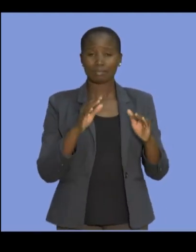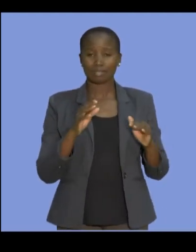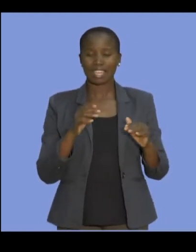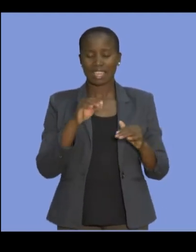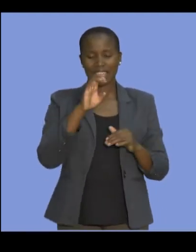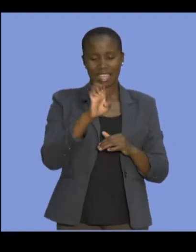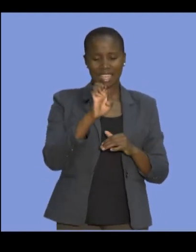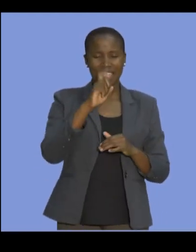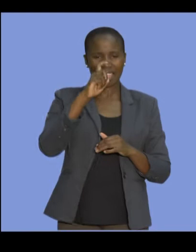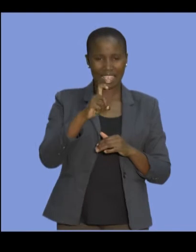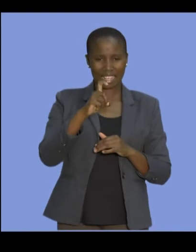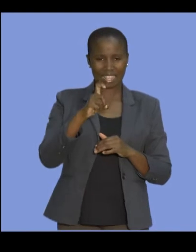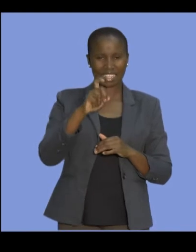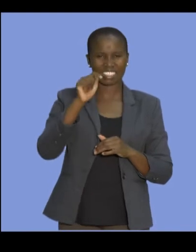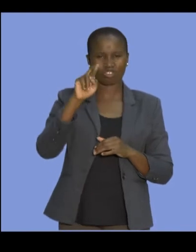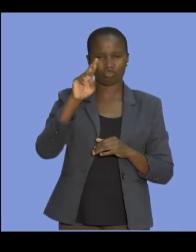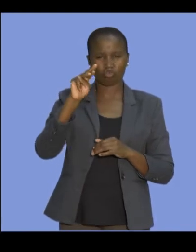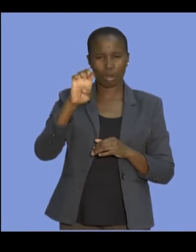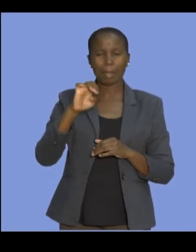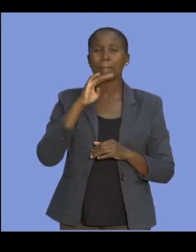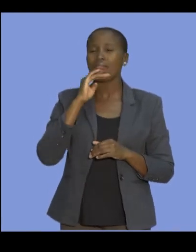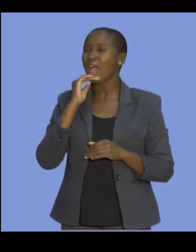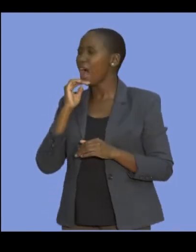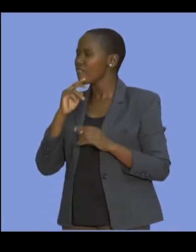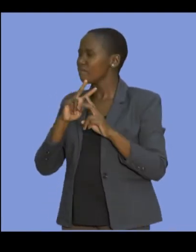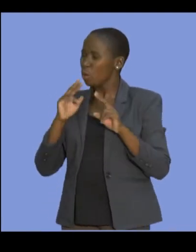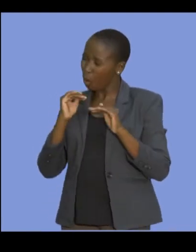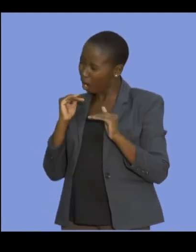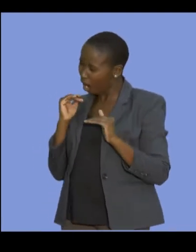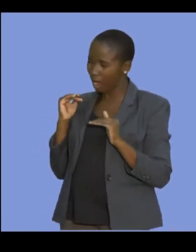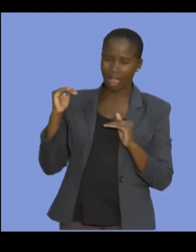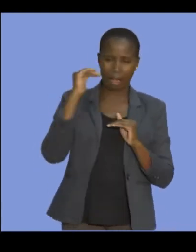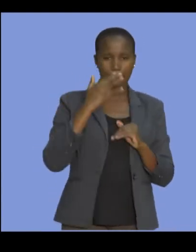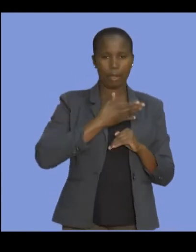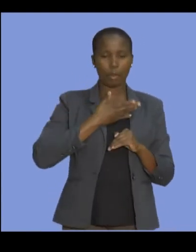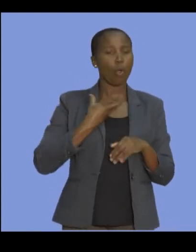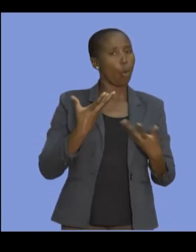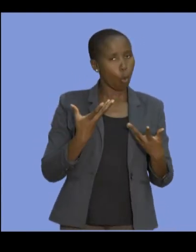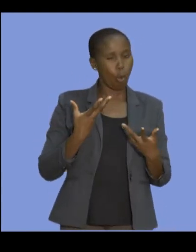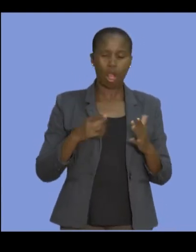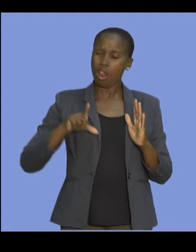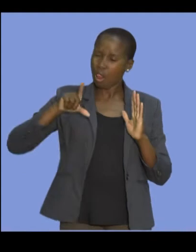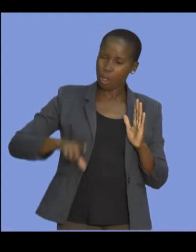is very high or very low value can have a bigger effect.